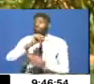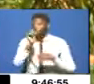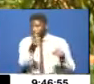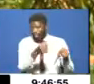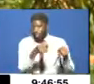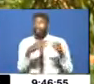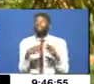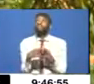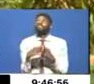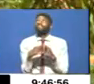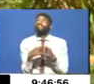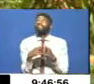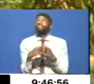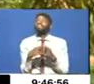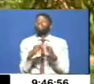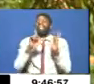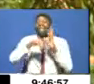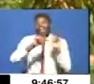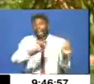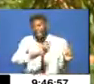They transferred me to Kisii in